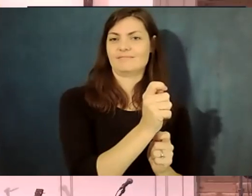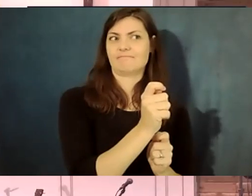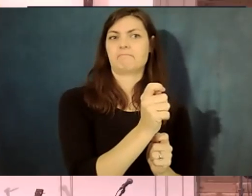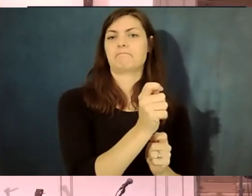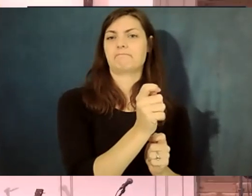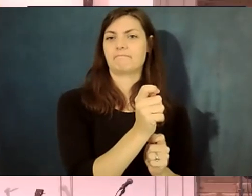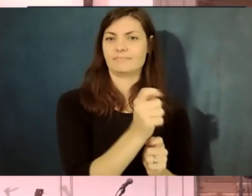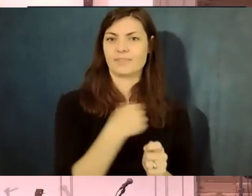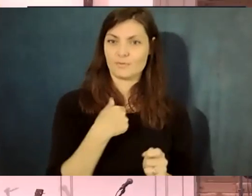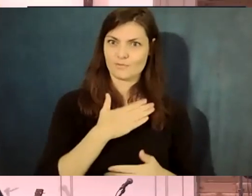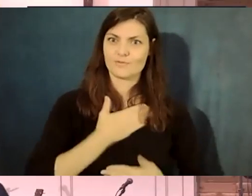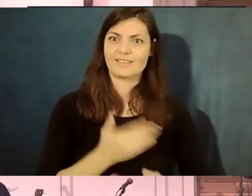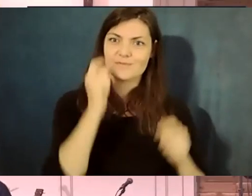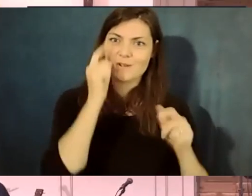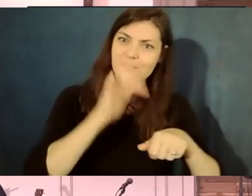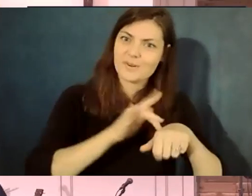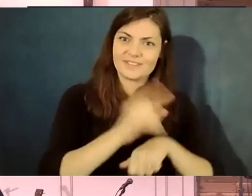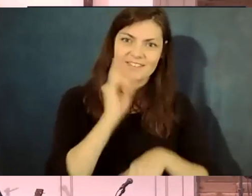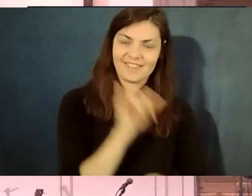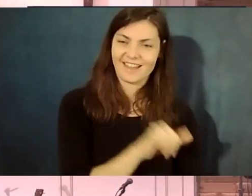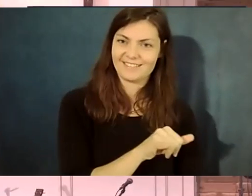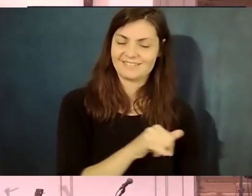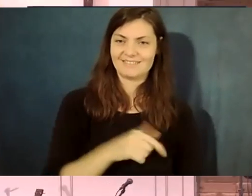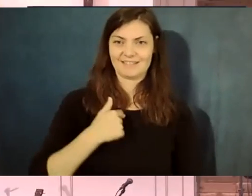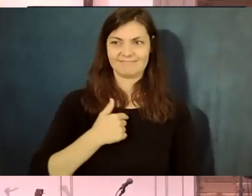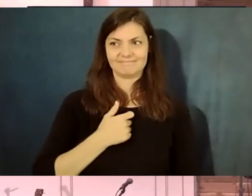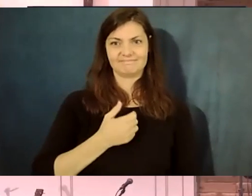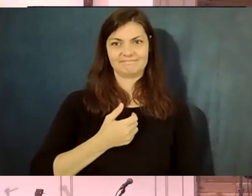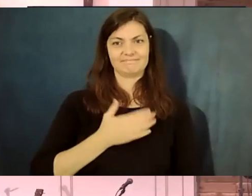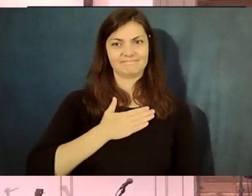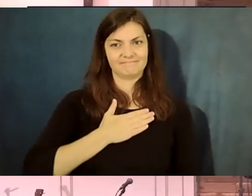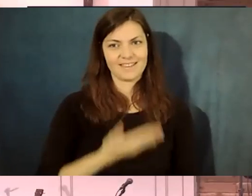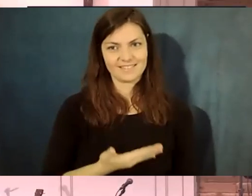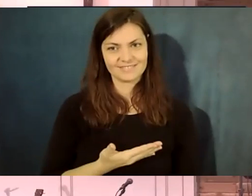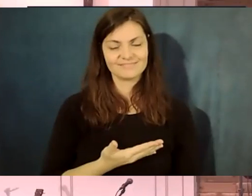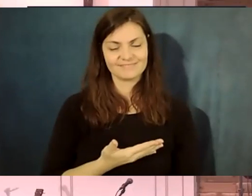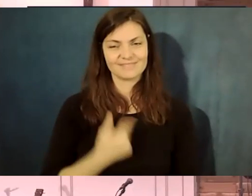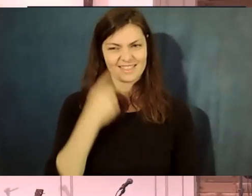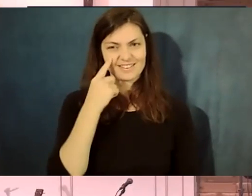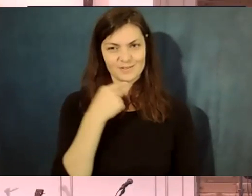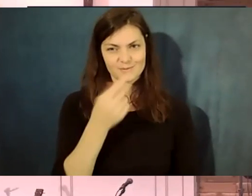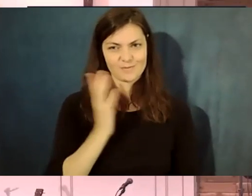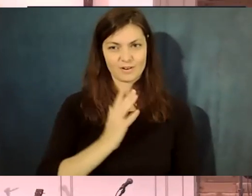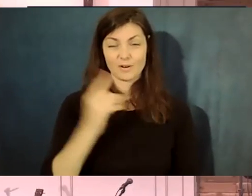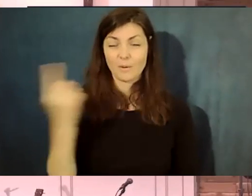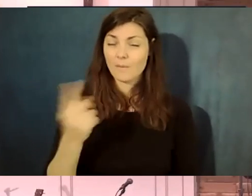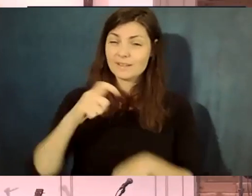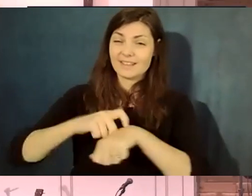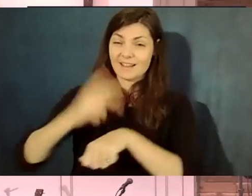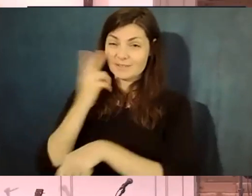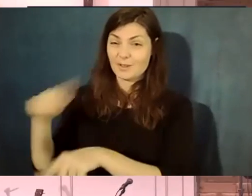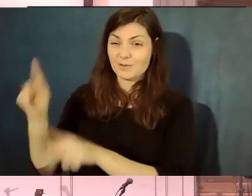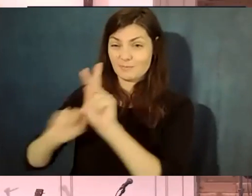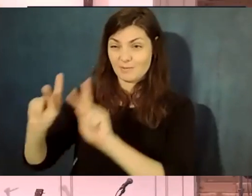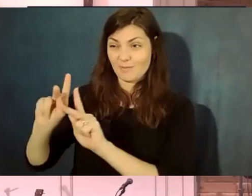You know, I'm going to confess something to you that I think I've said before. The only time I saw those people at 4 in the morning was when I was